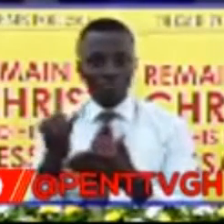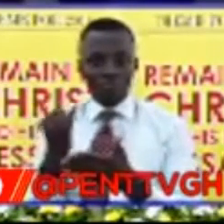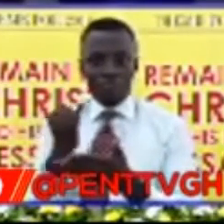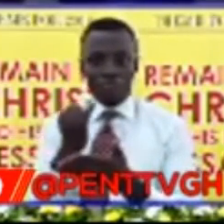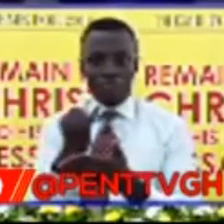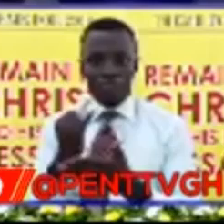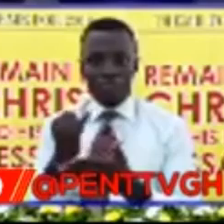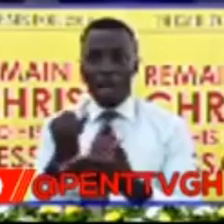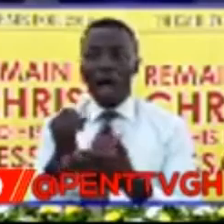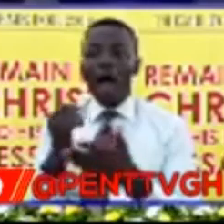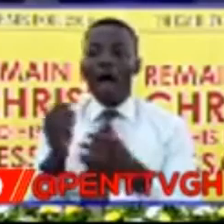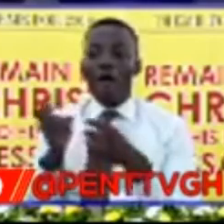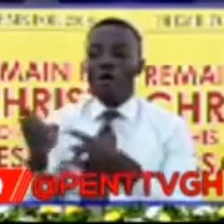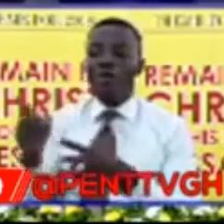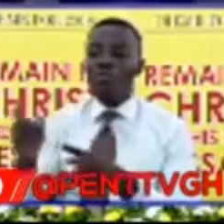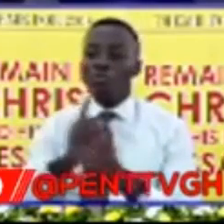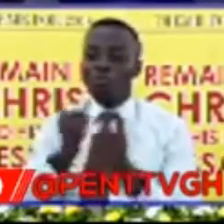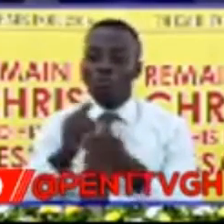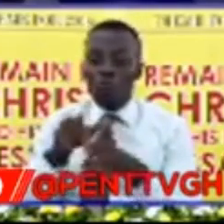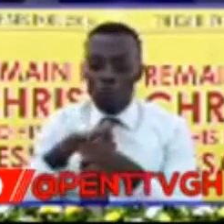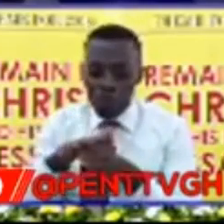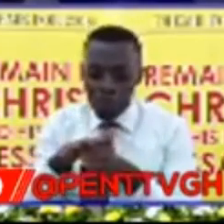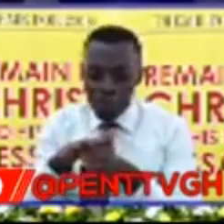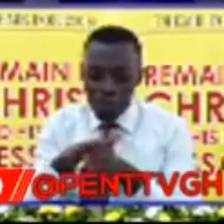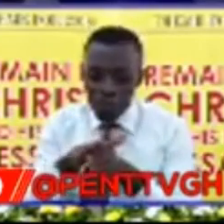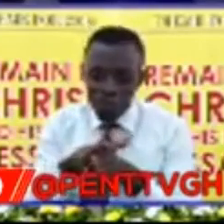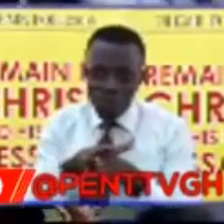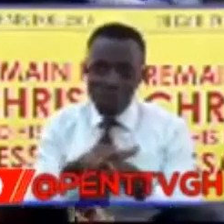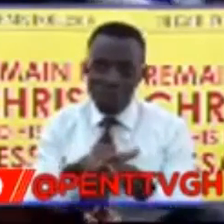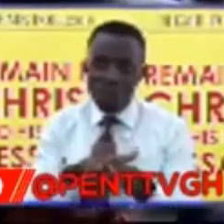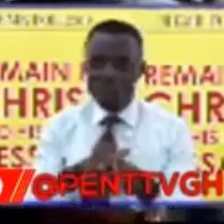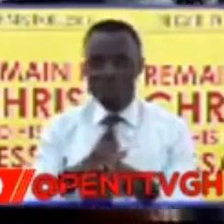those people, oh, mom can say, nyah.